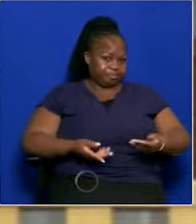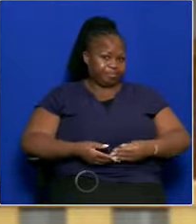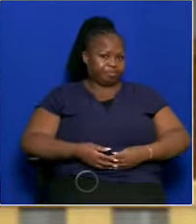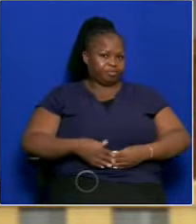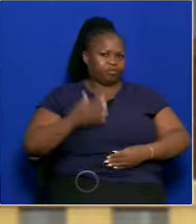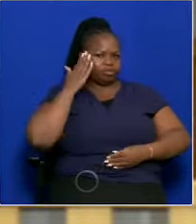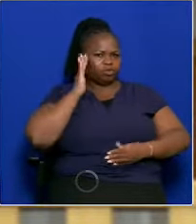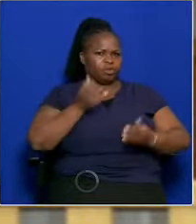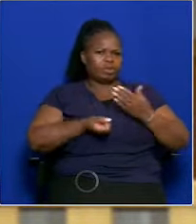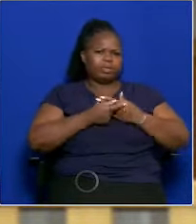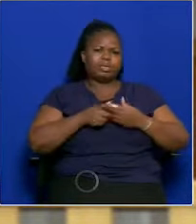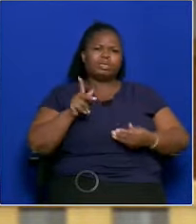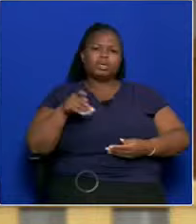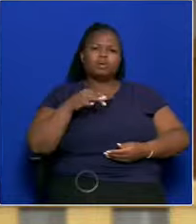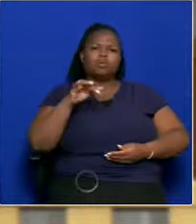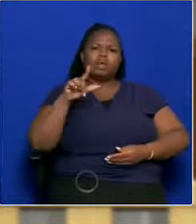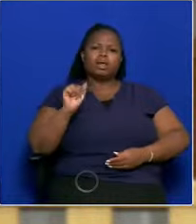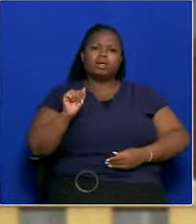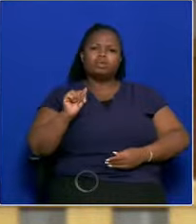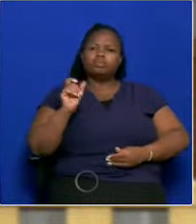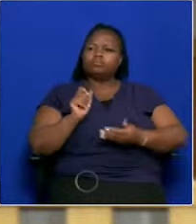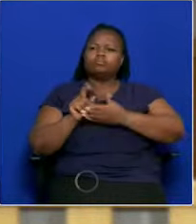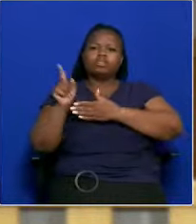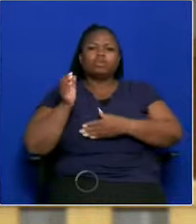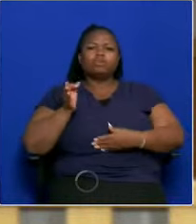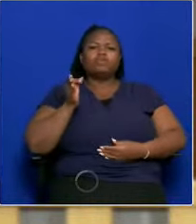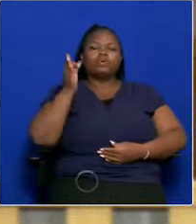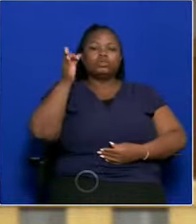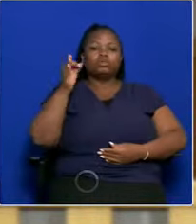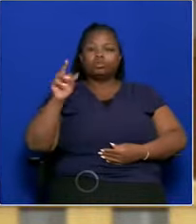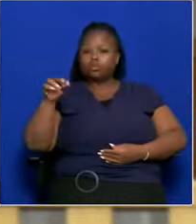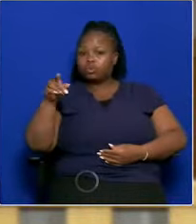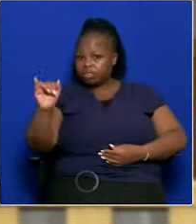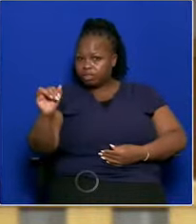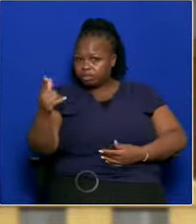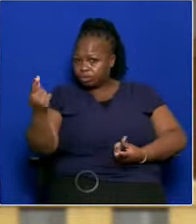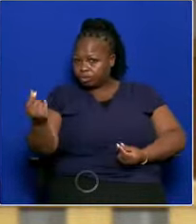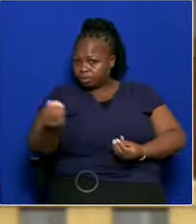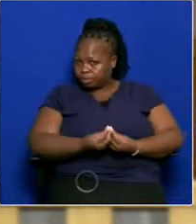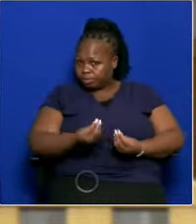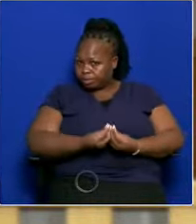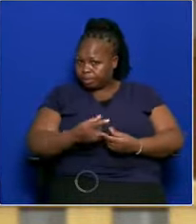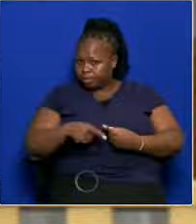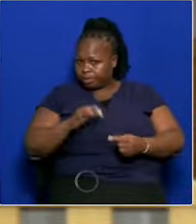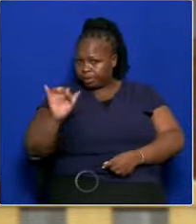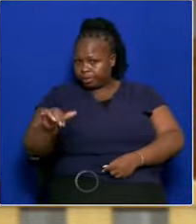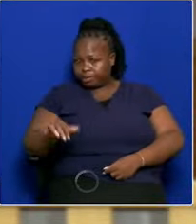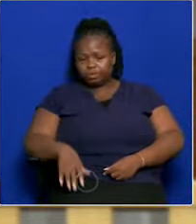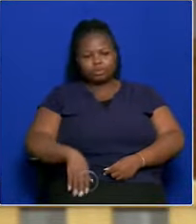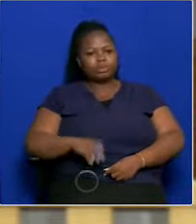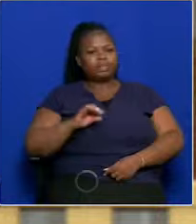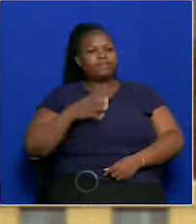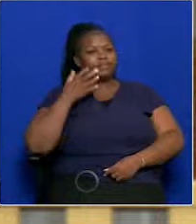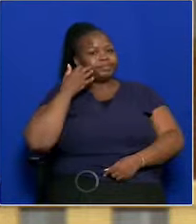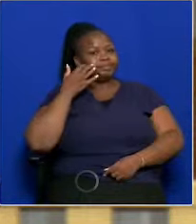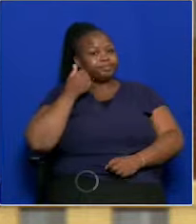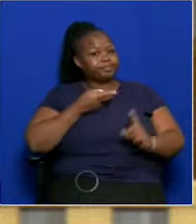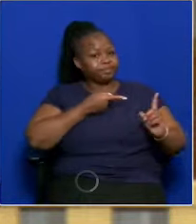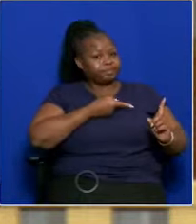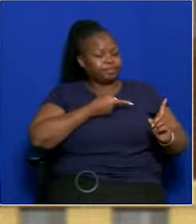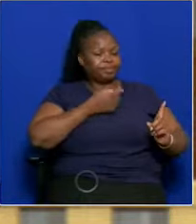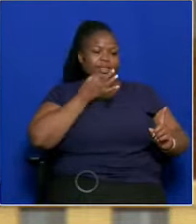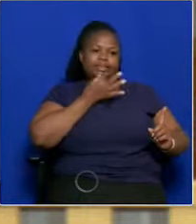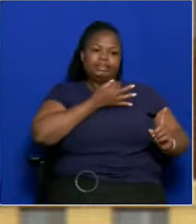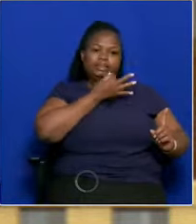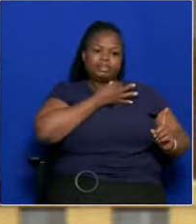You forwarded to Nkosi to do something about it. So if Mr. Matlala were to come here and say, you know, my